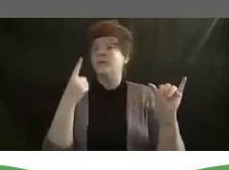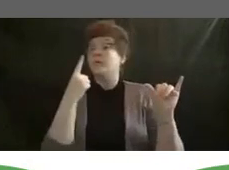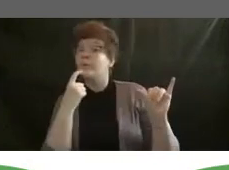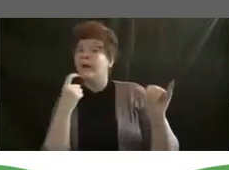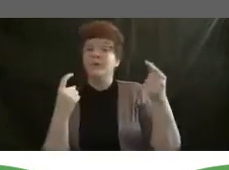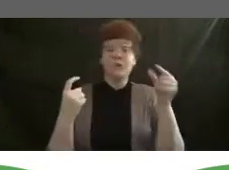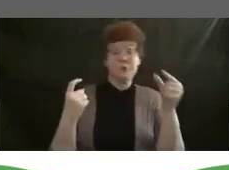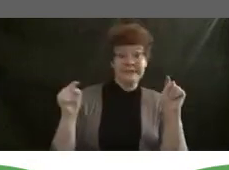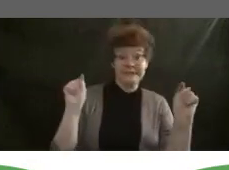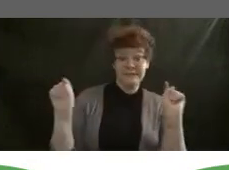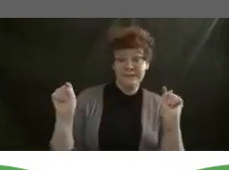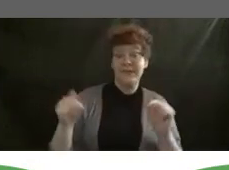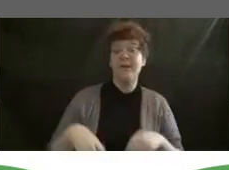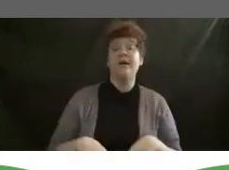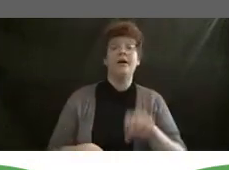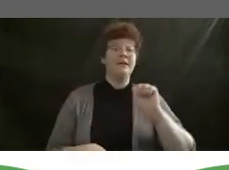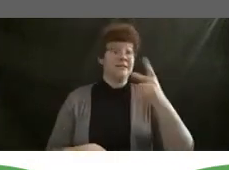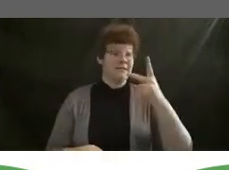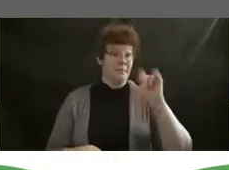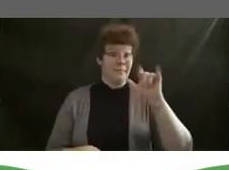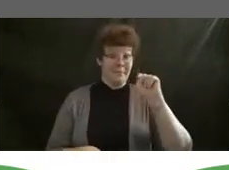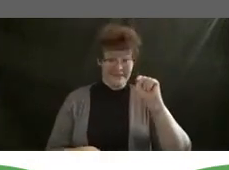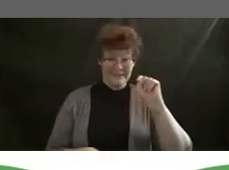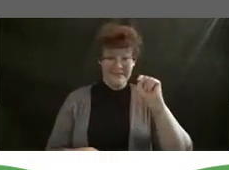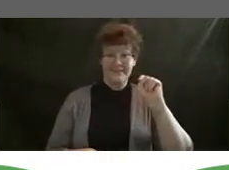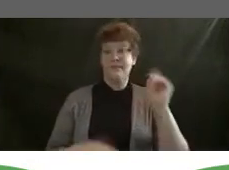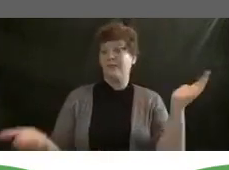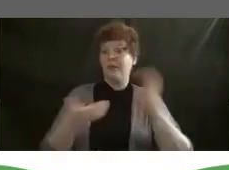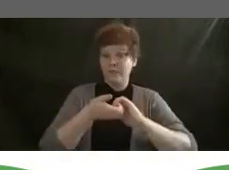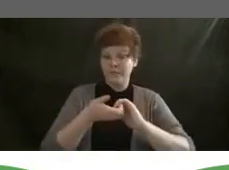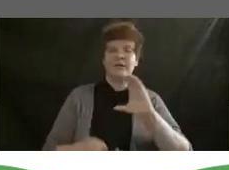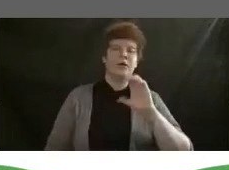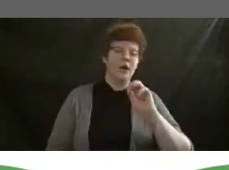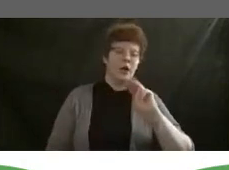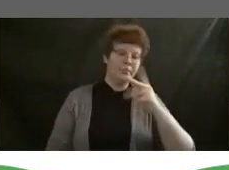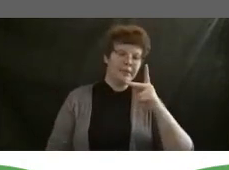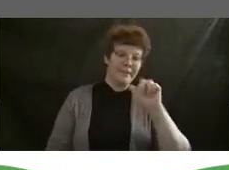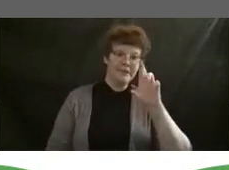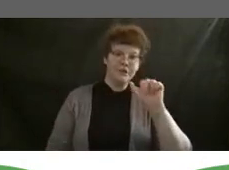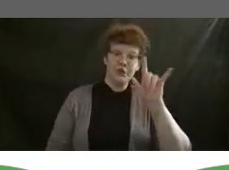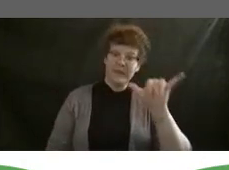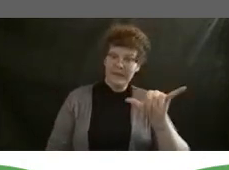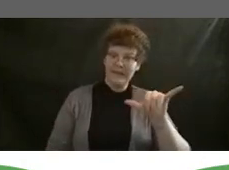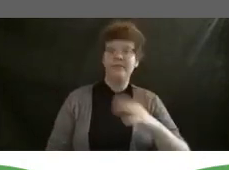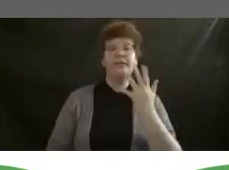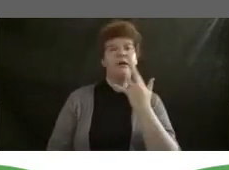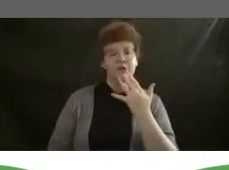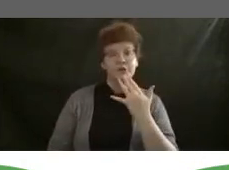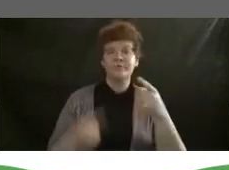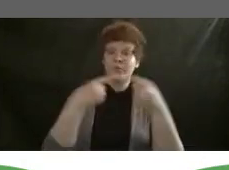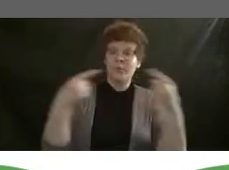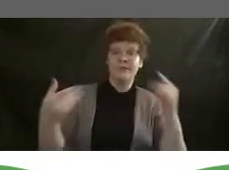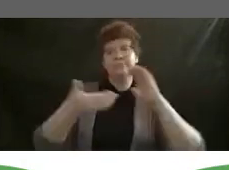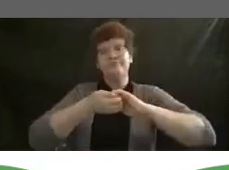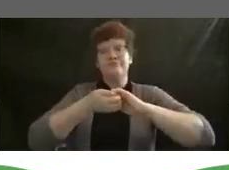split complements, you name it, anything that you want to do, you can work with this. So what I want to do is